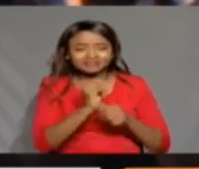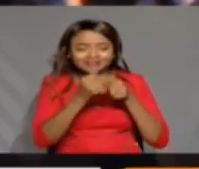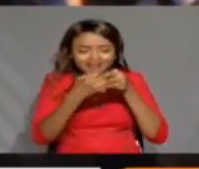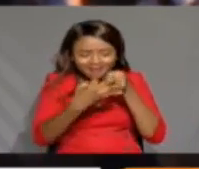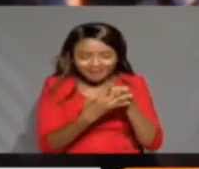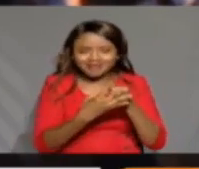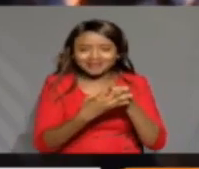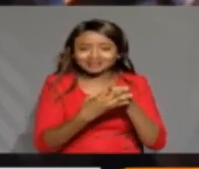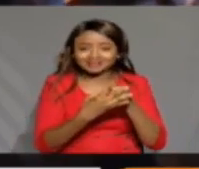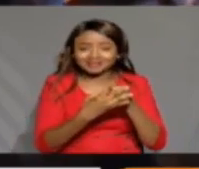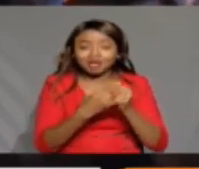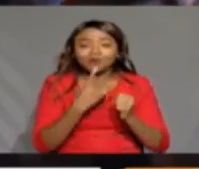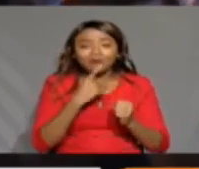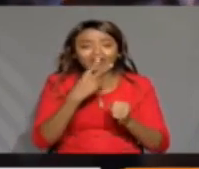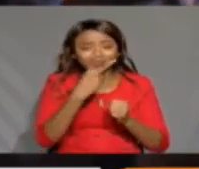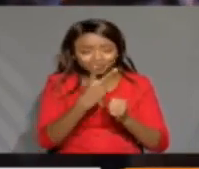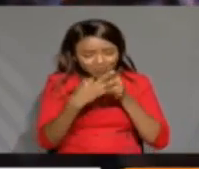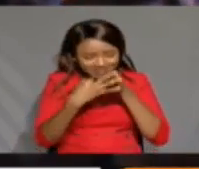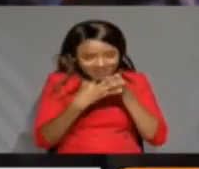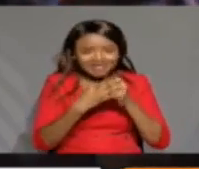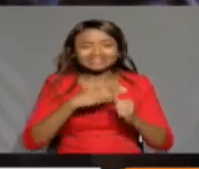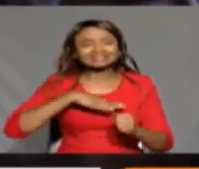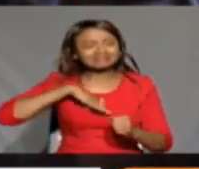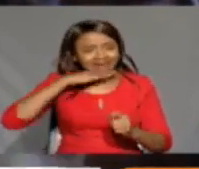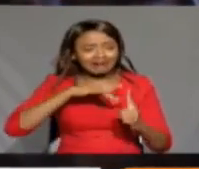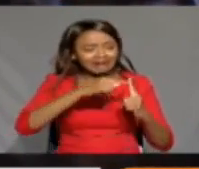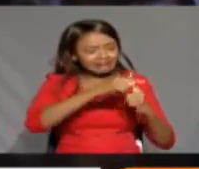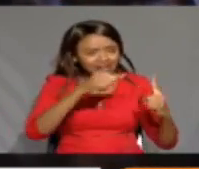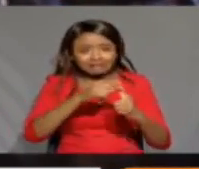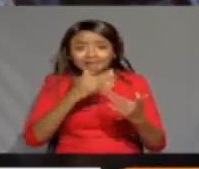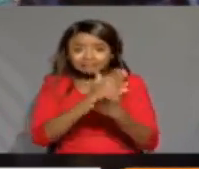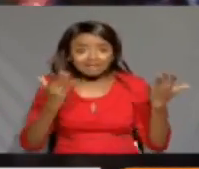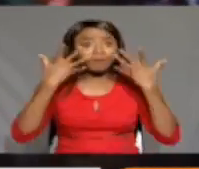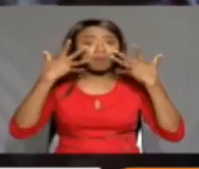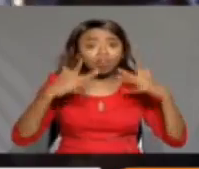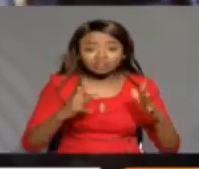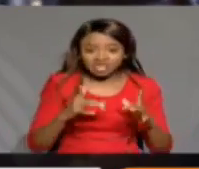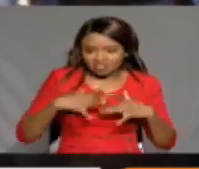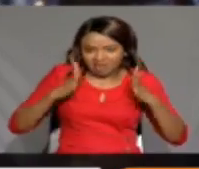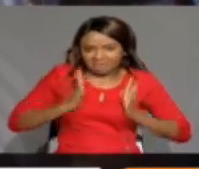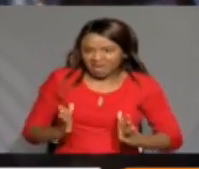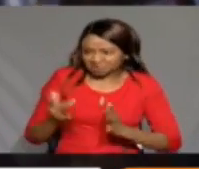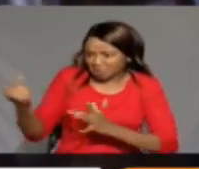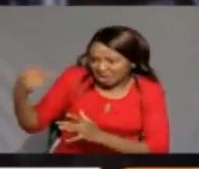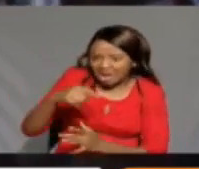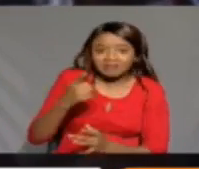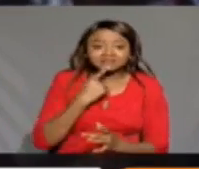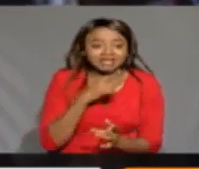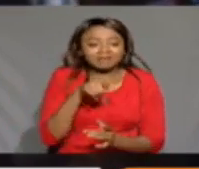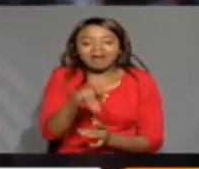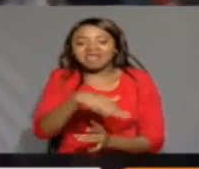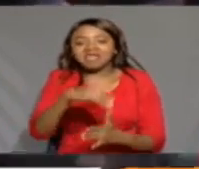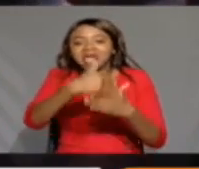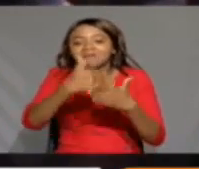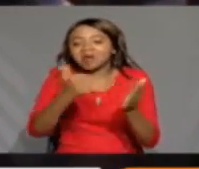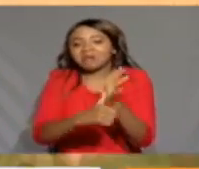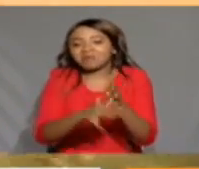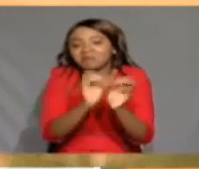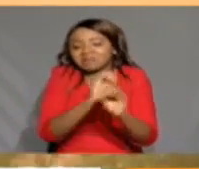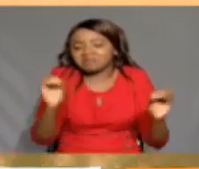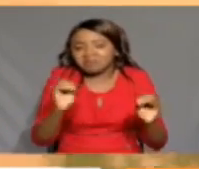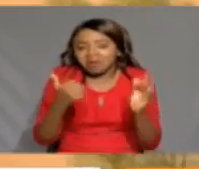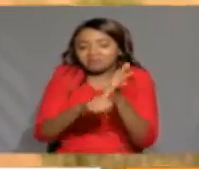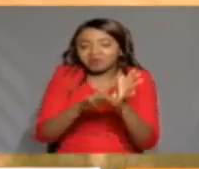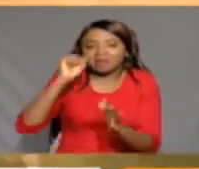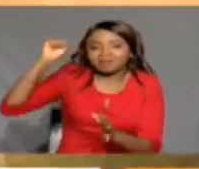128 wamekufa na wengi wamepotea. Na mtu anatuambia ati mola hakuna shida ni shida ya wanasiasa.